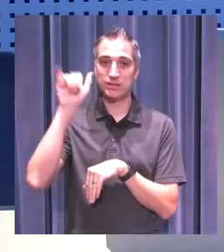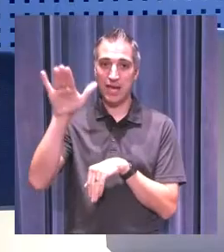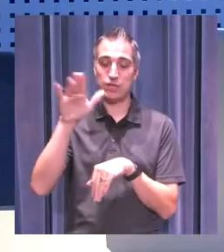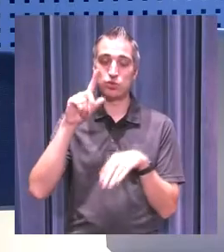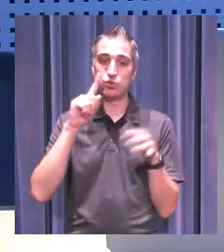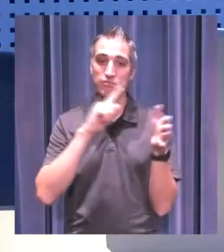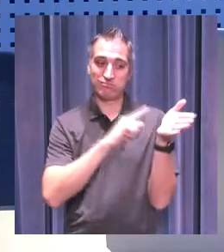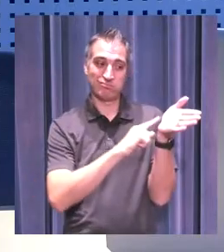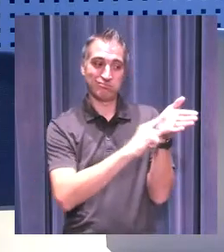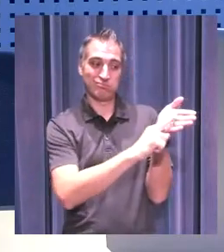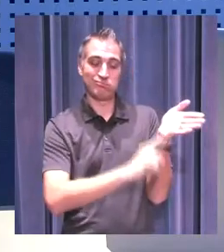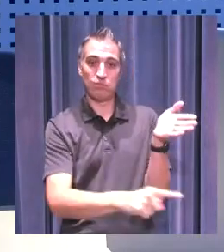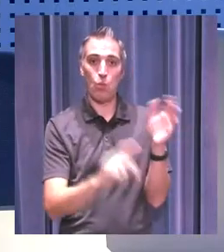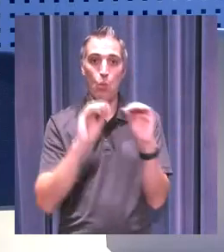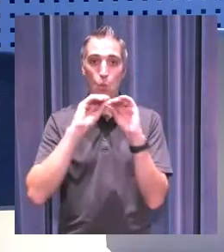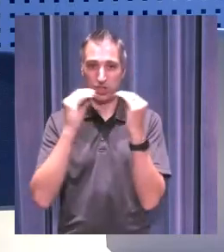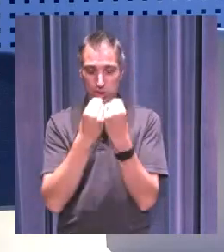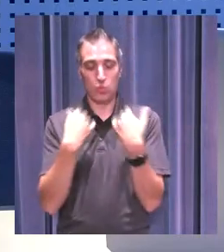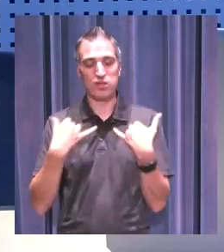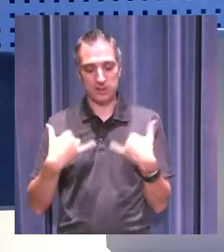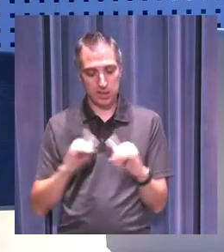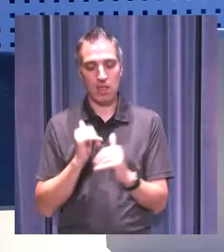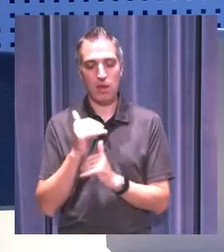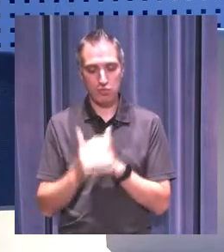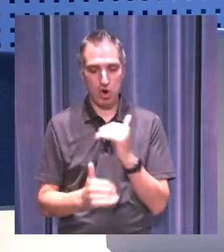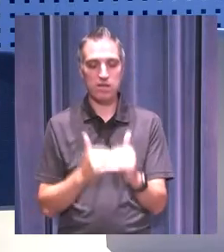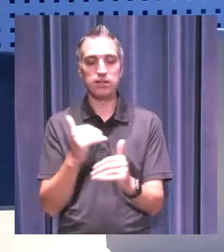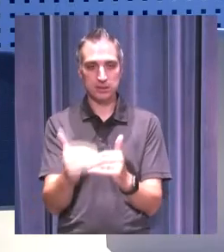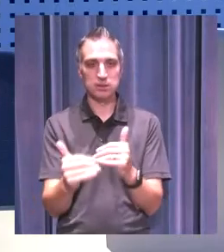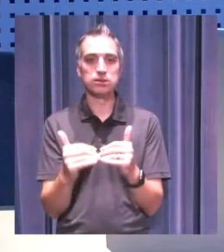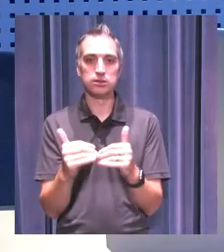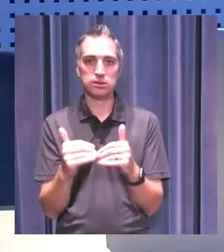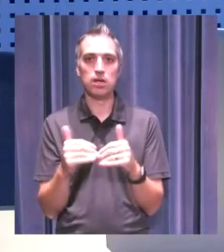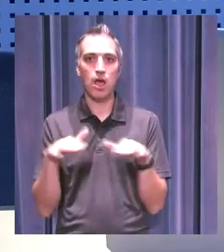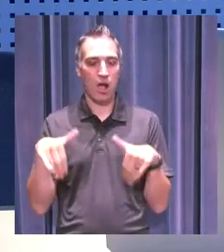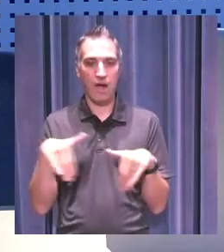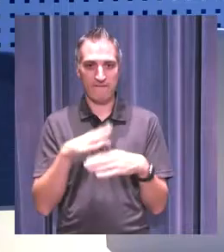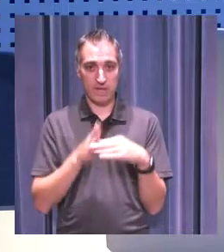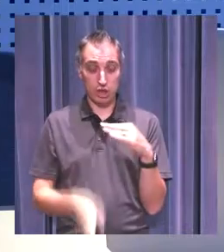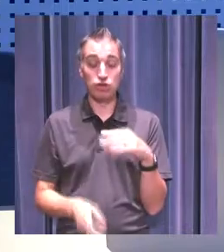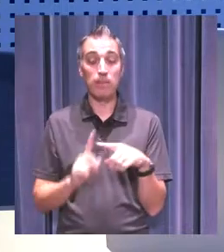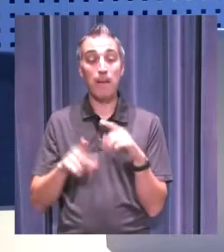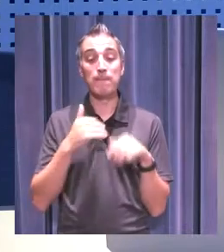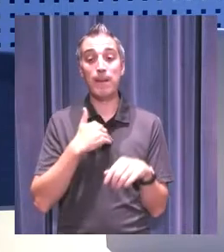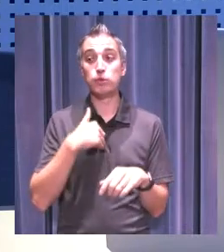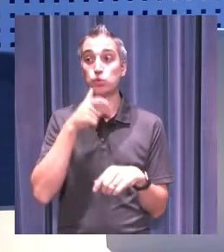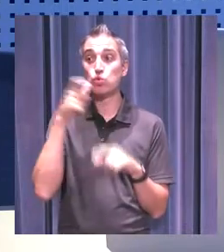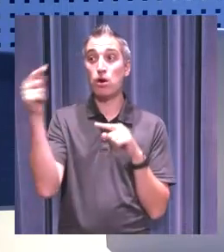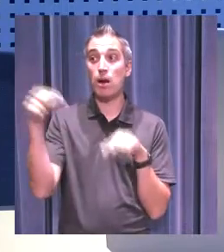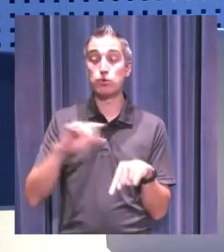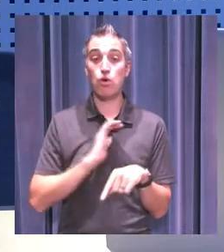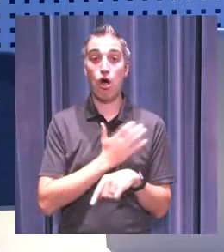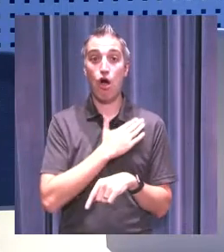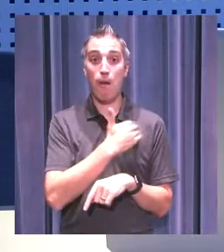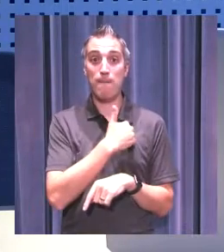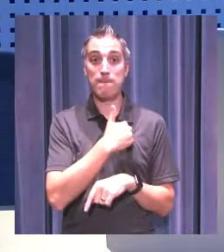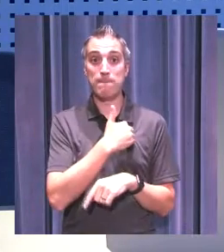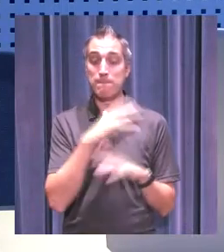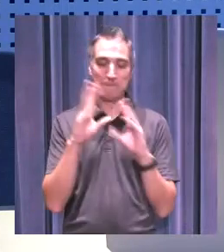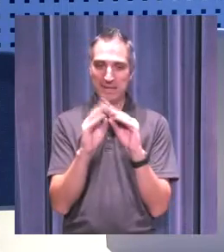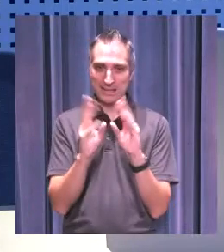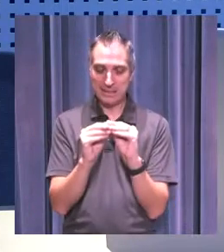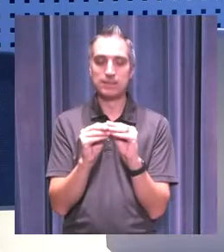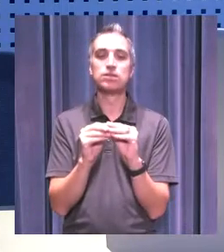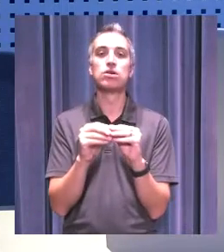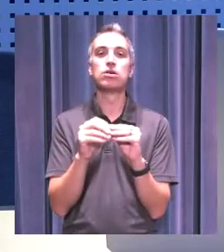these entities, which we are still in the process of doing, and members who come to our meetings are available